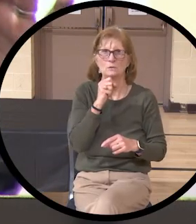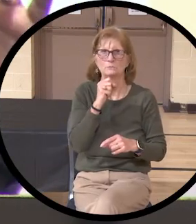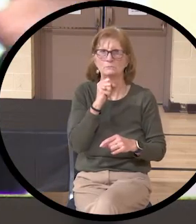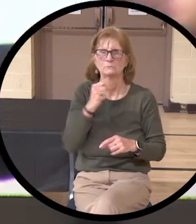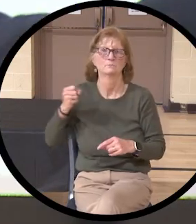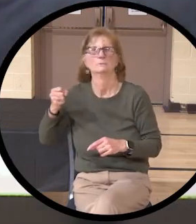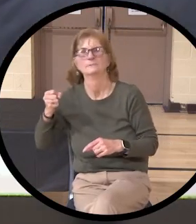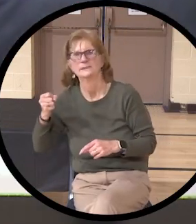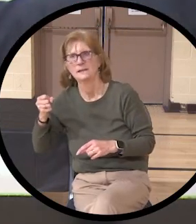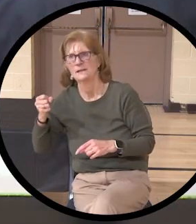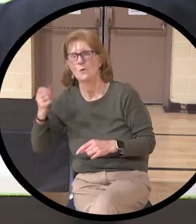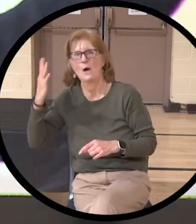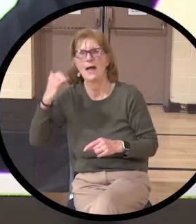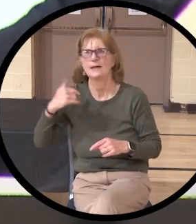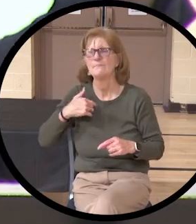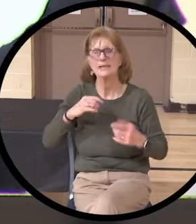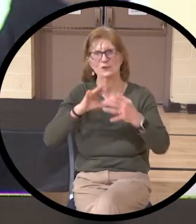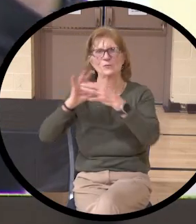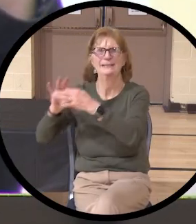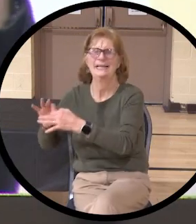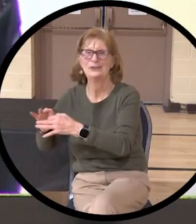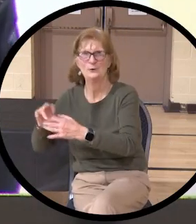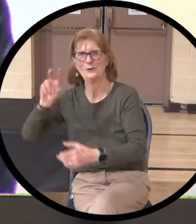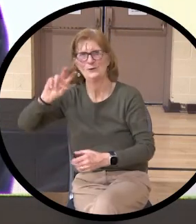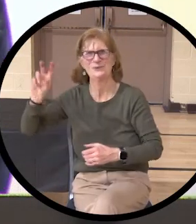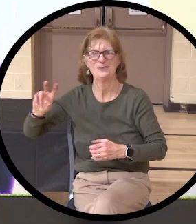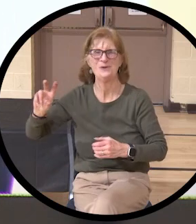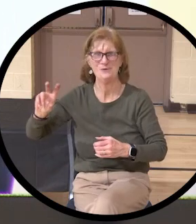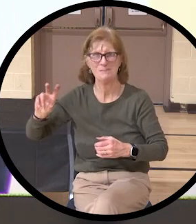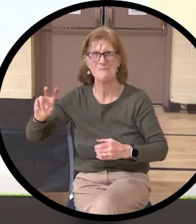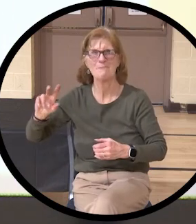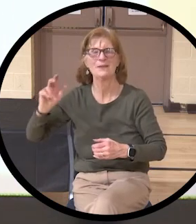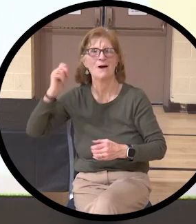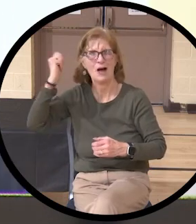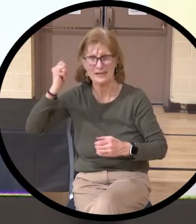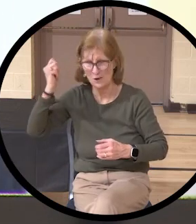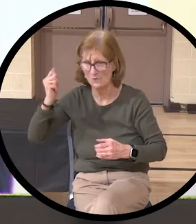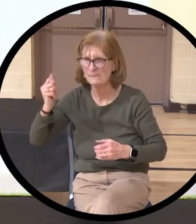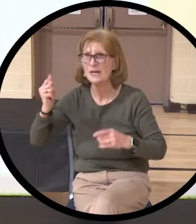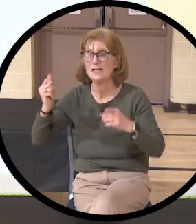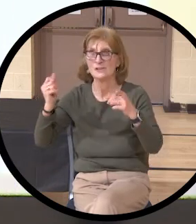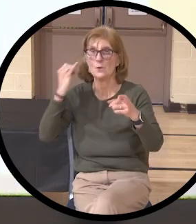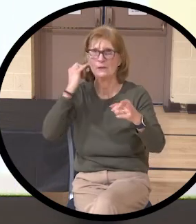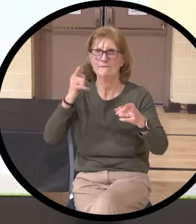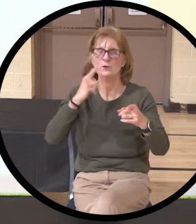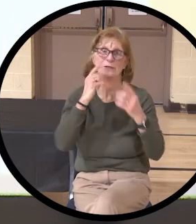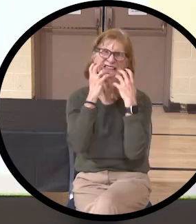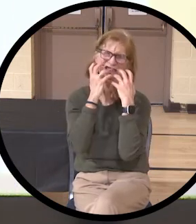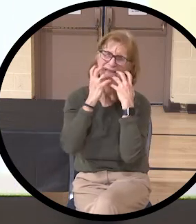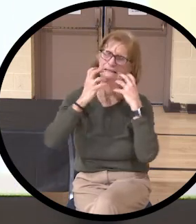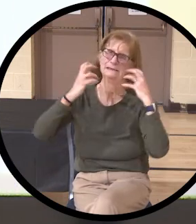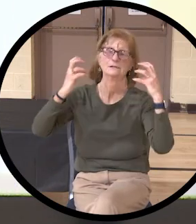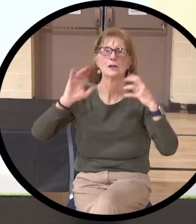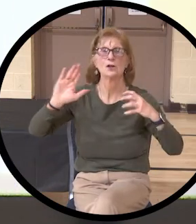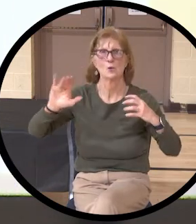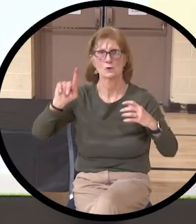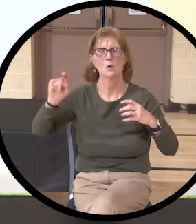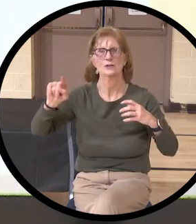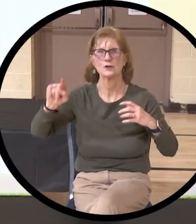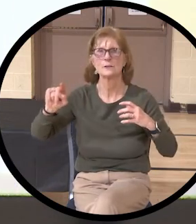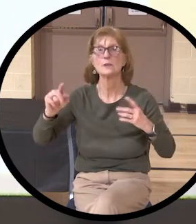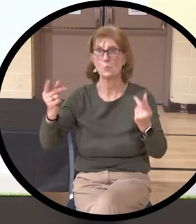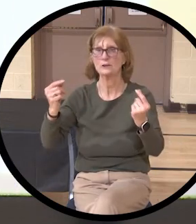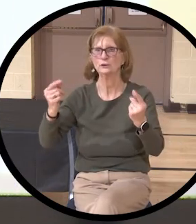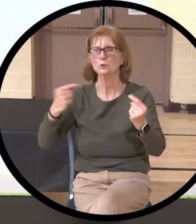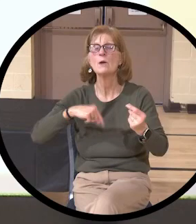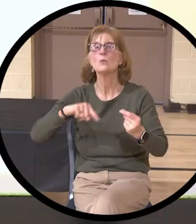stay here because it's what's broadcasting to Zoom. So what we found works best is if you can shout out your question, we'll try and repeat it up